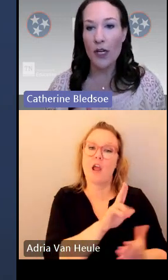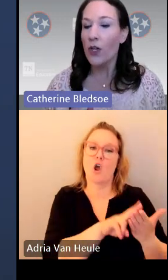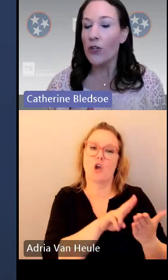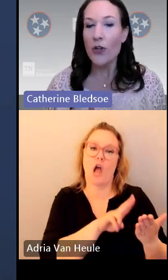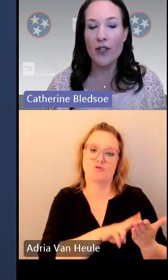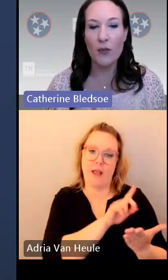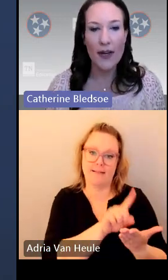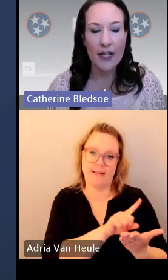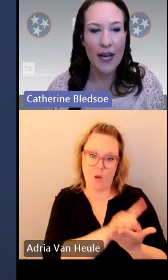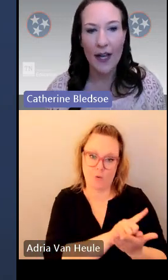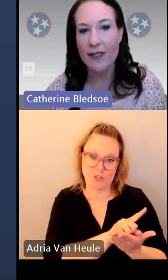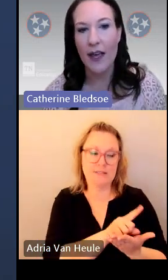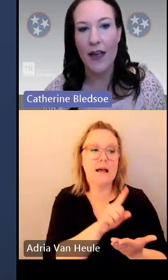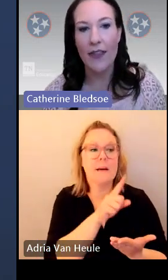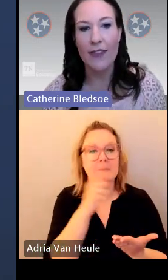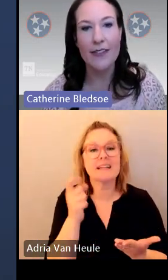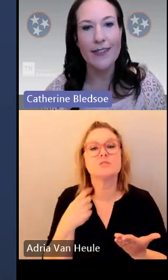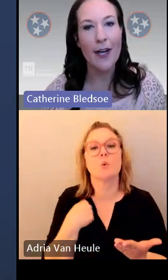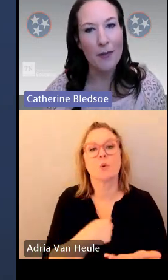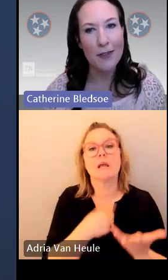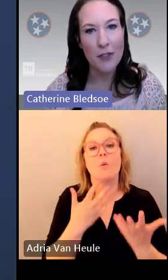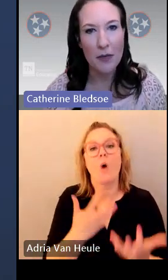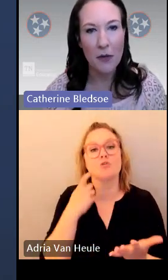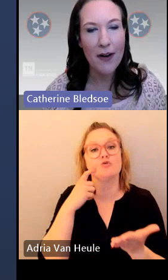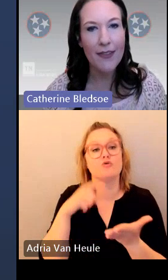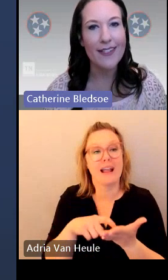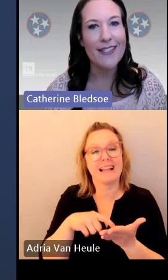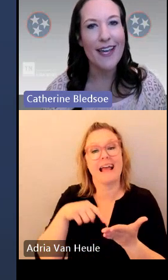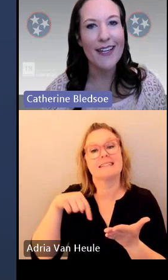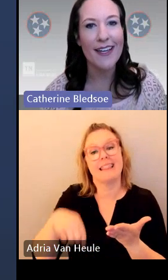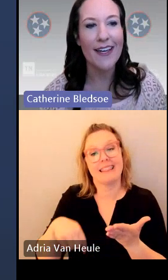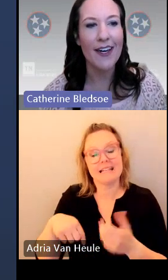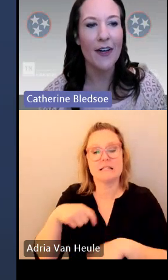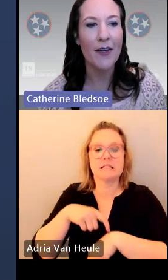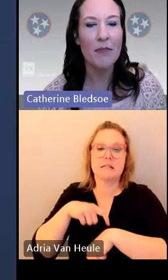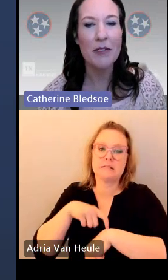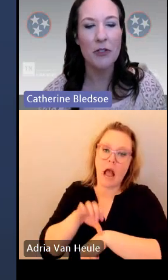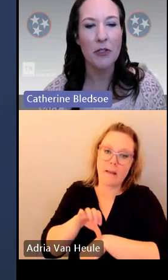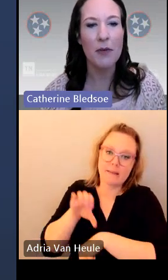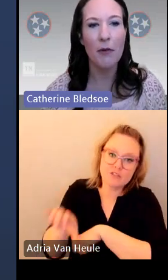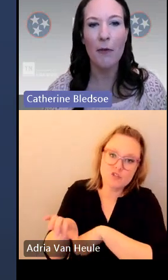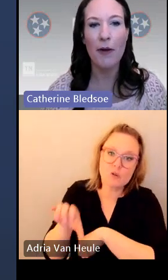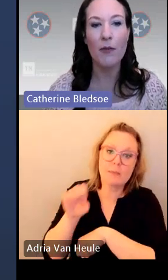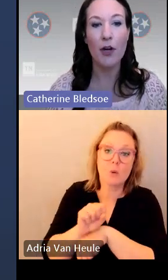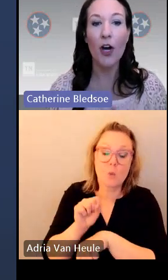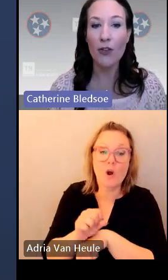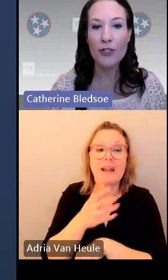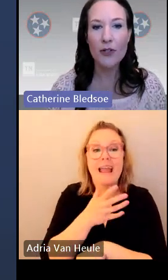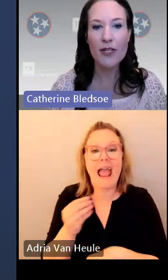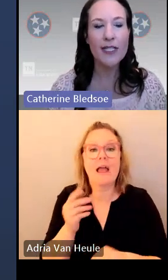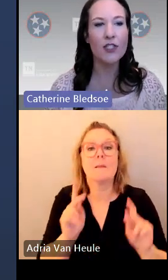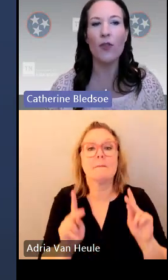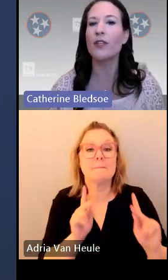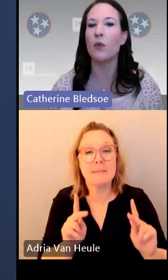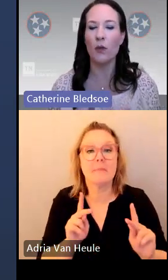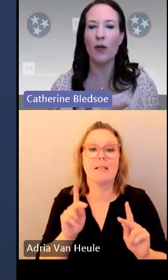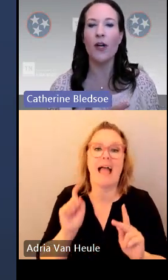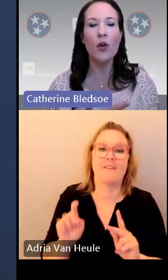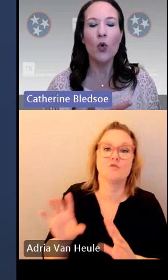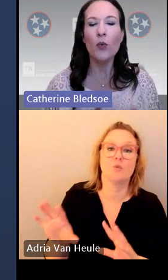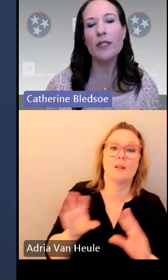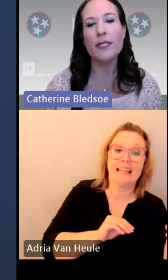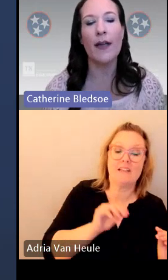we're really trying to recognize that this is time-consuming work that is taking potentially people away from their other duties. And so